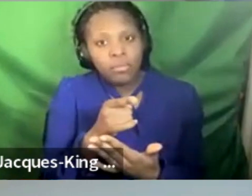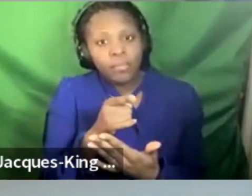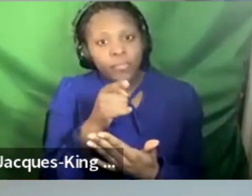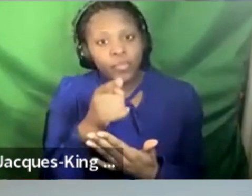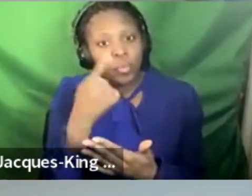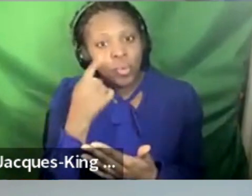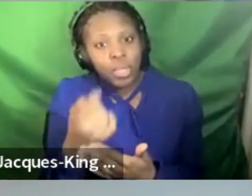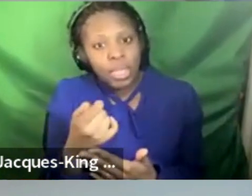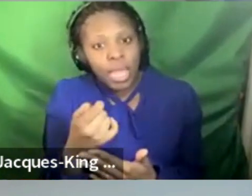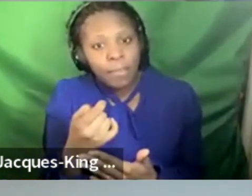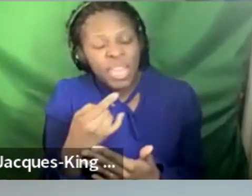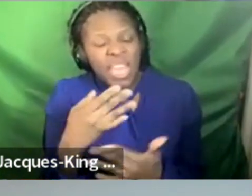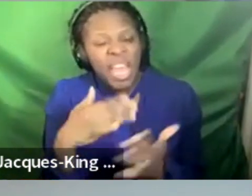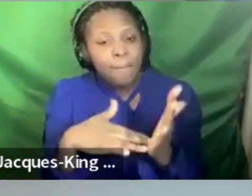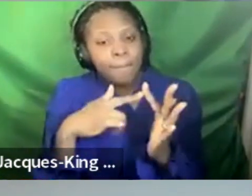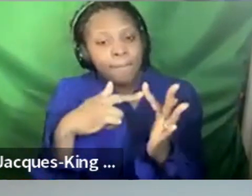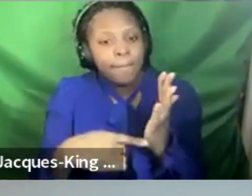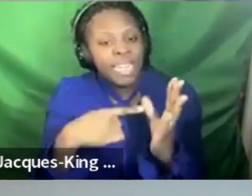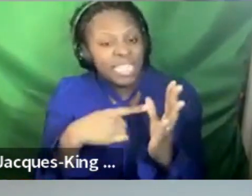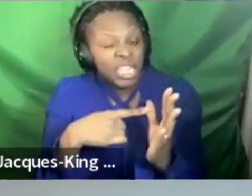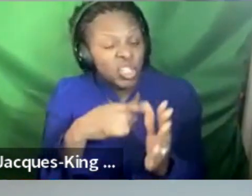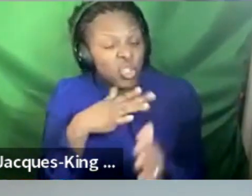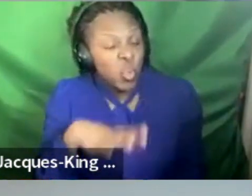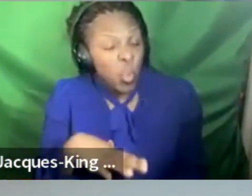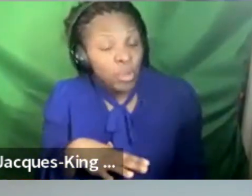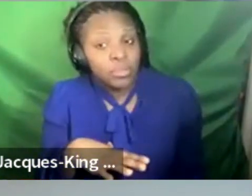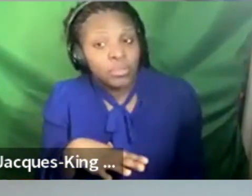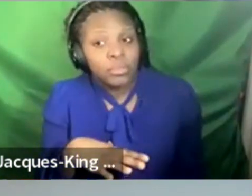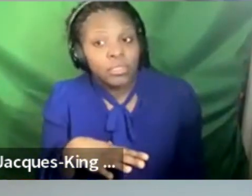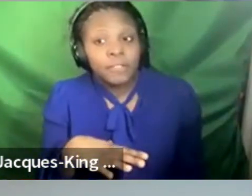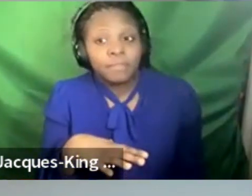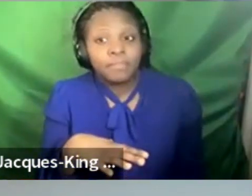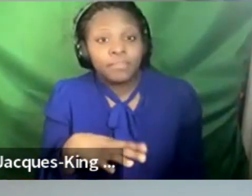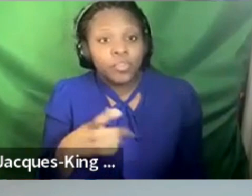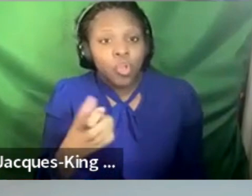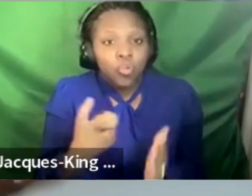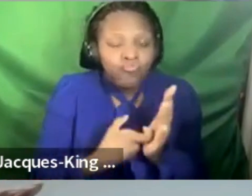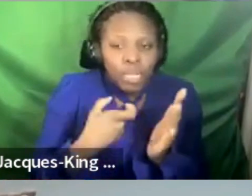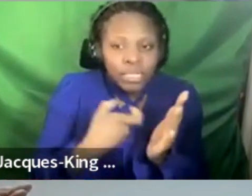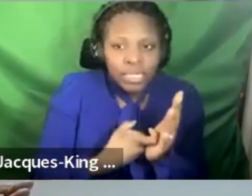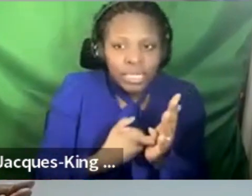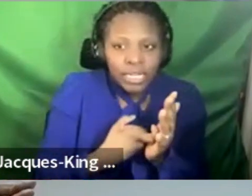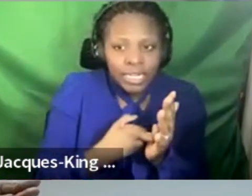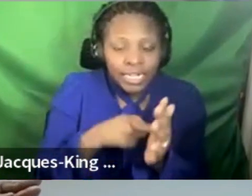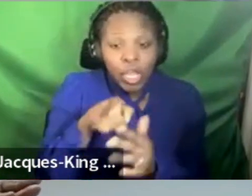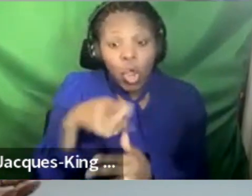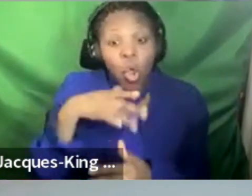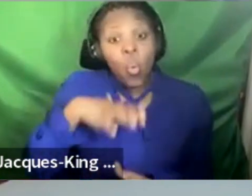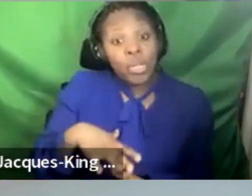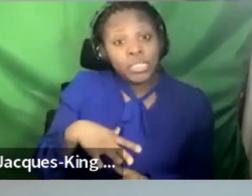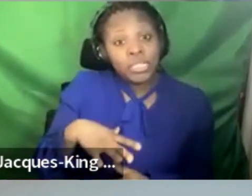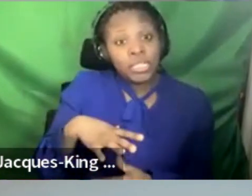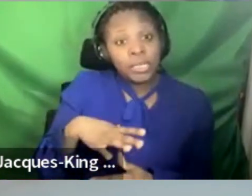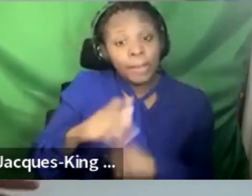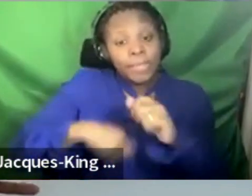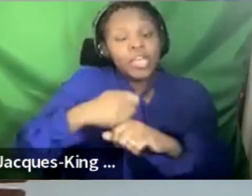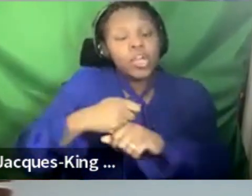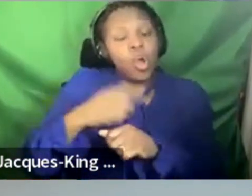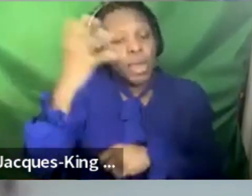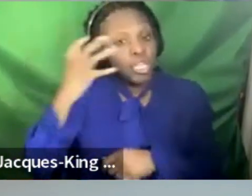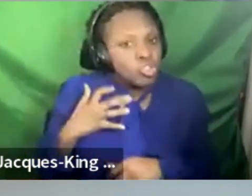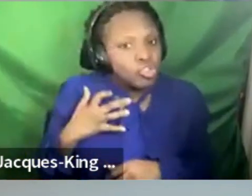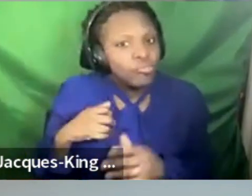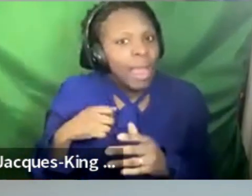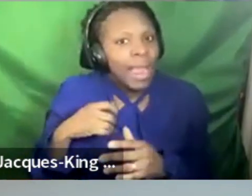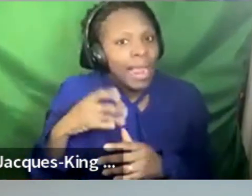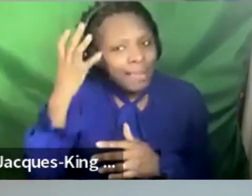talking about how you can be as meta as you want, it was playing Rosalind that made you